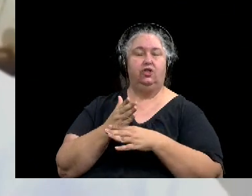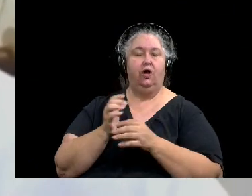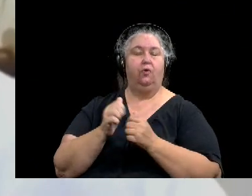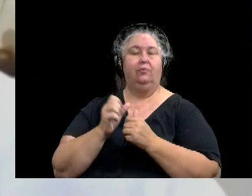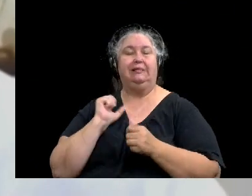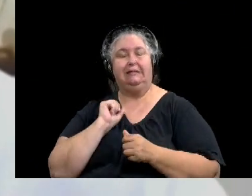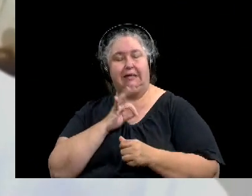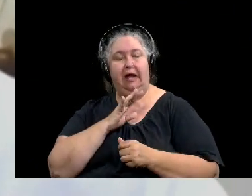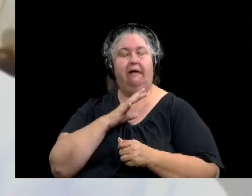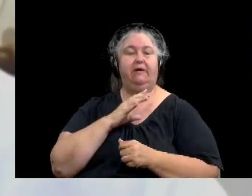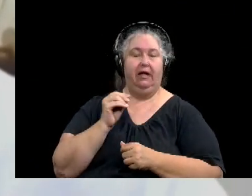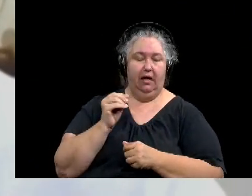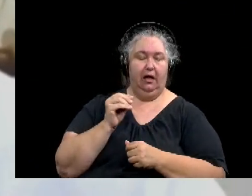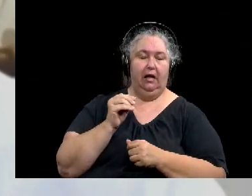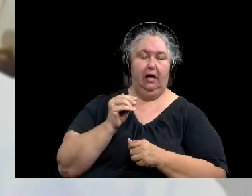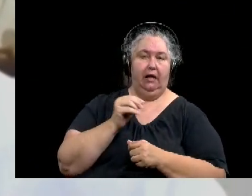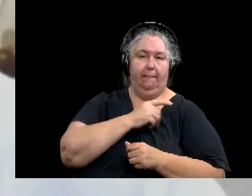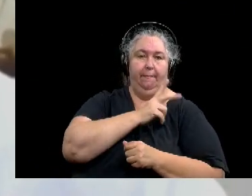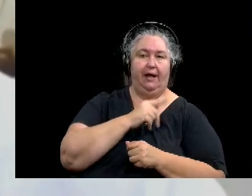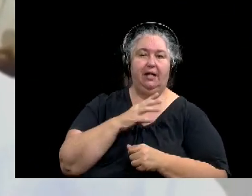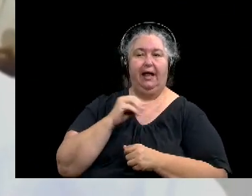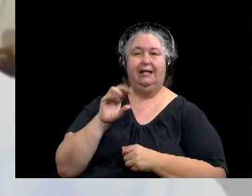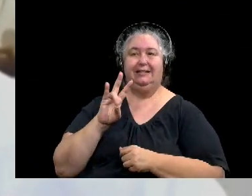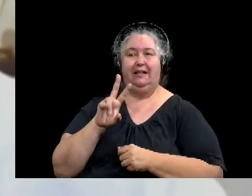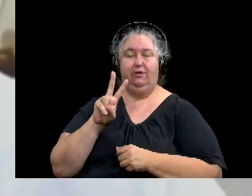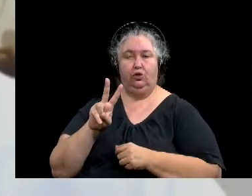72 fatalities have occurred